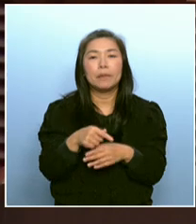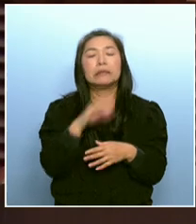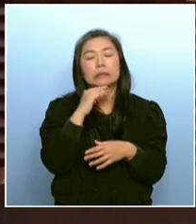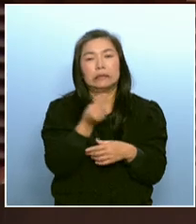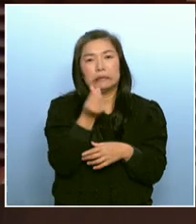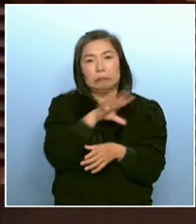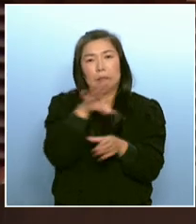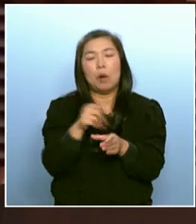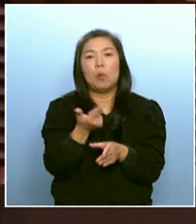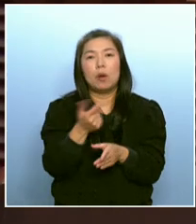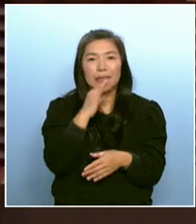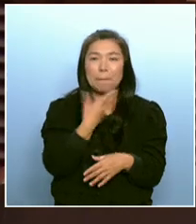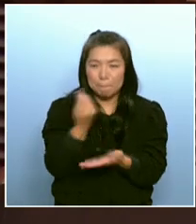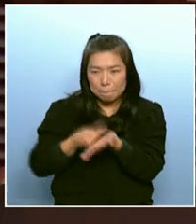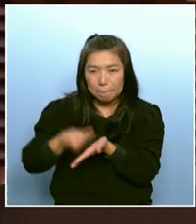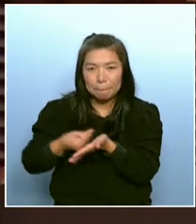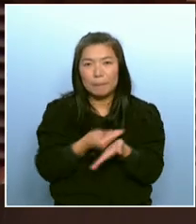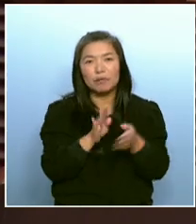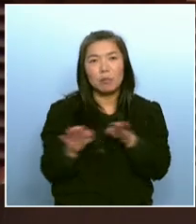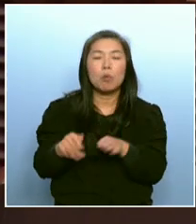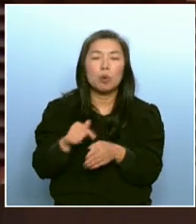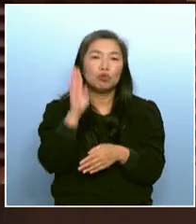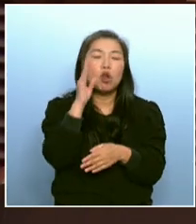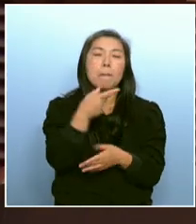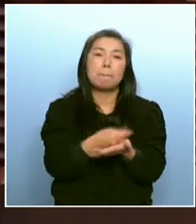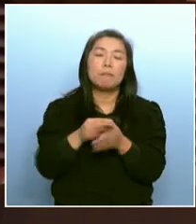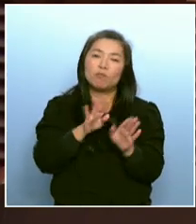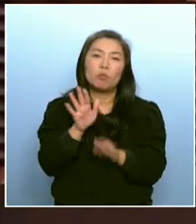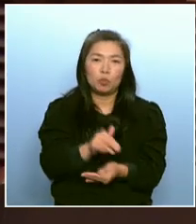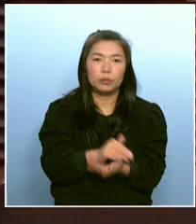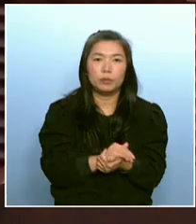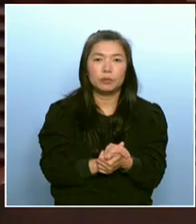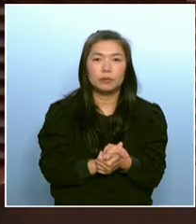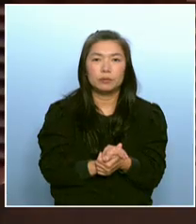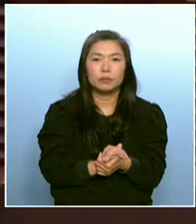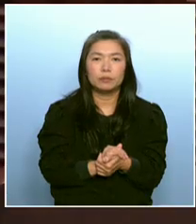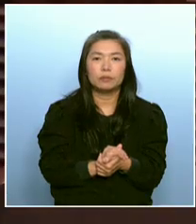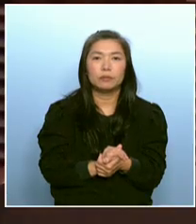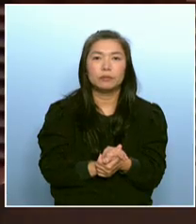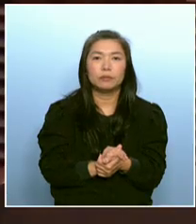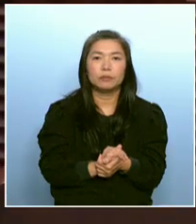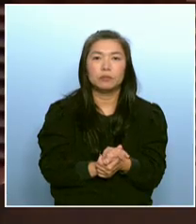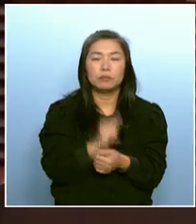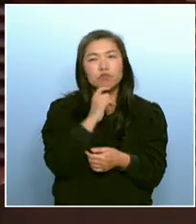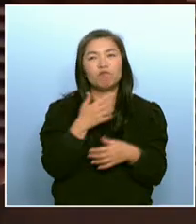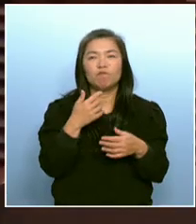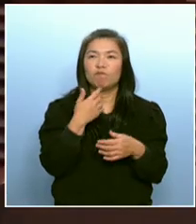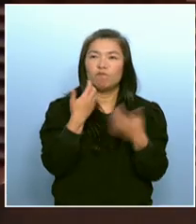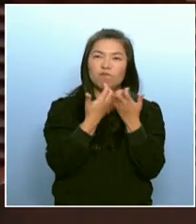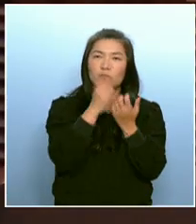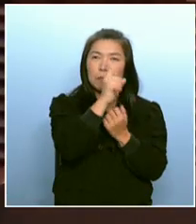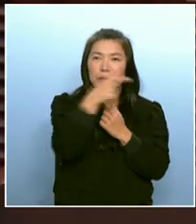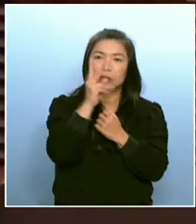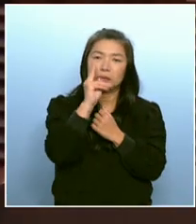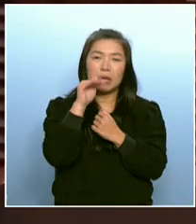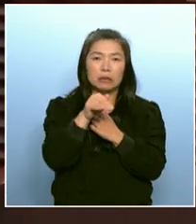as living allowance for elderly people. And we're talking about procurement service to be provided,